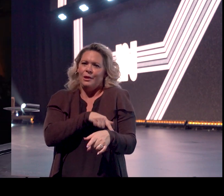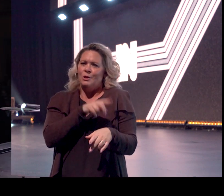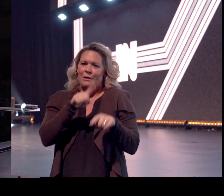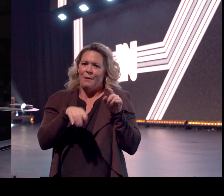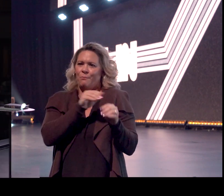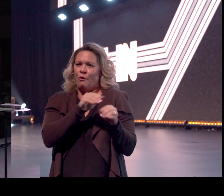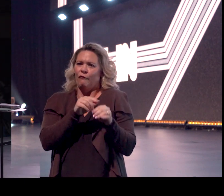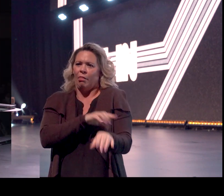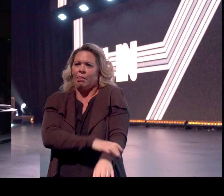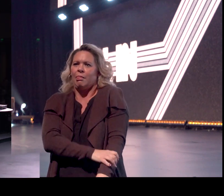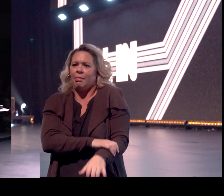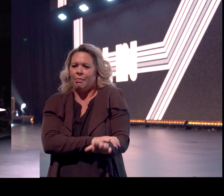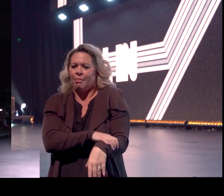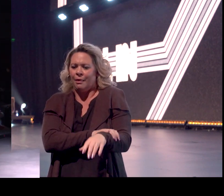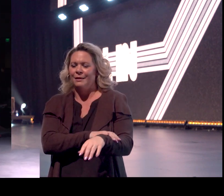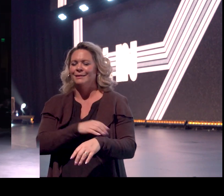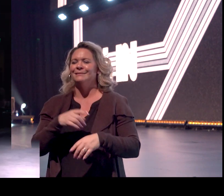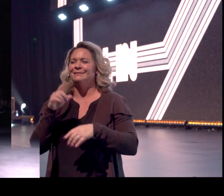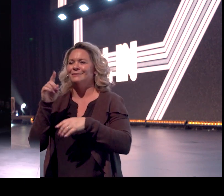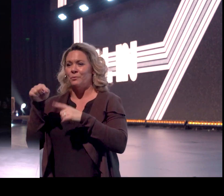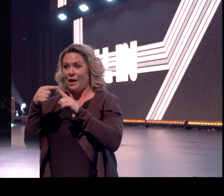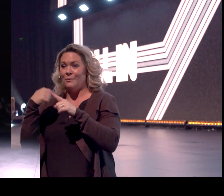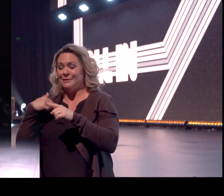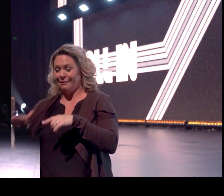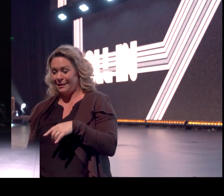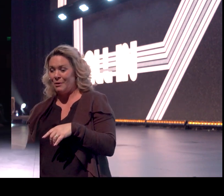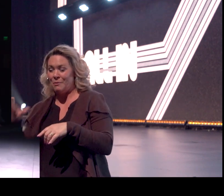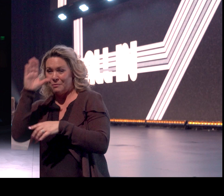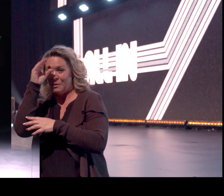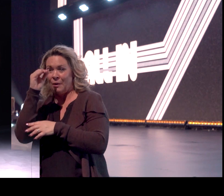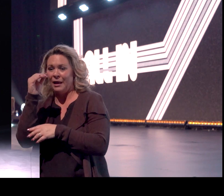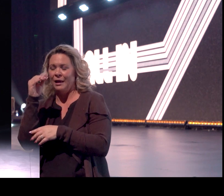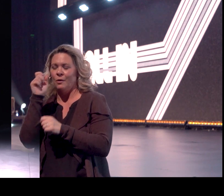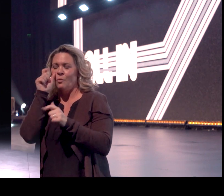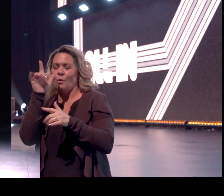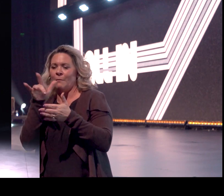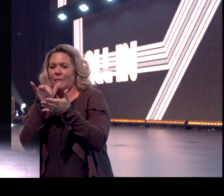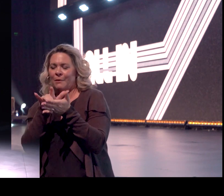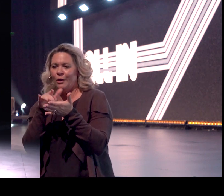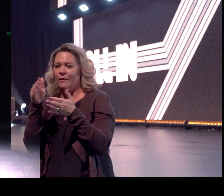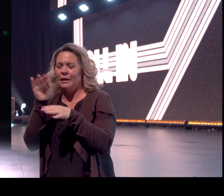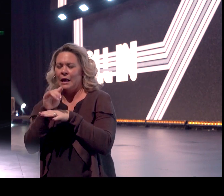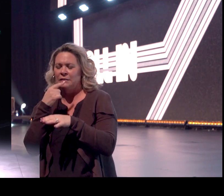When I was a young boy, I'll never forget the first time this ever happened to me. I woke up in the middle of the night and I was like,